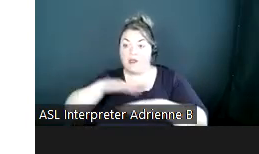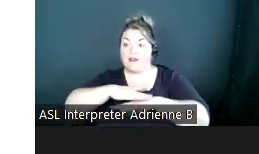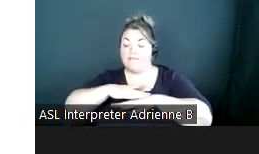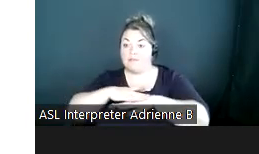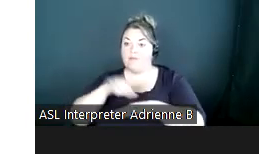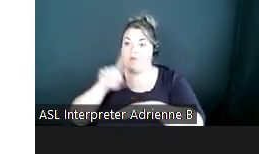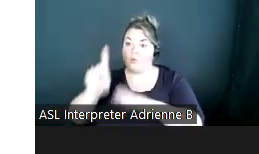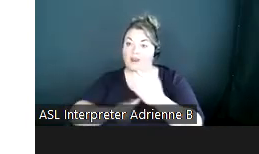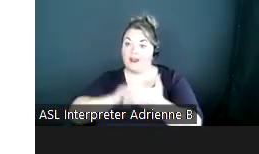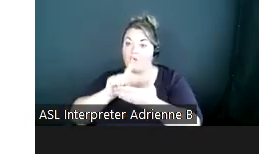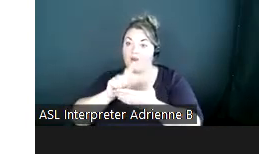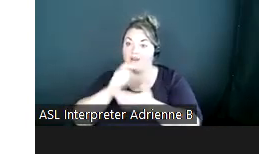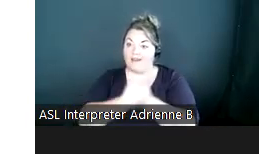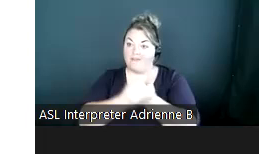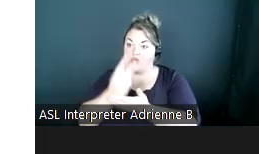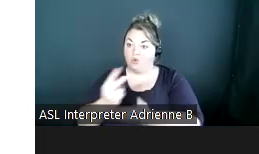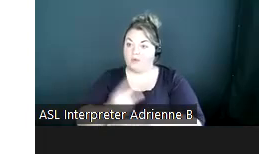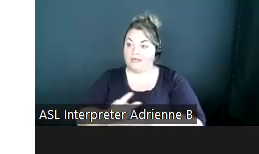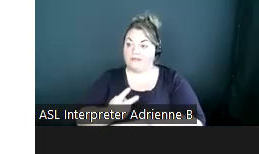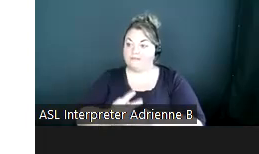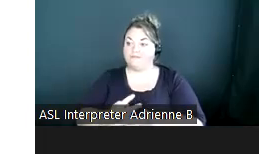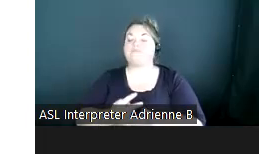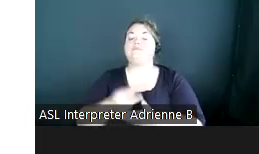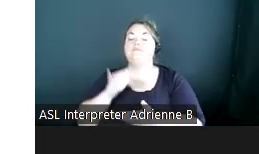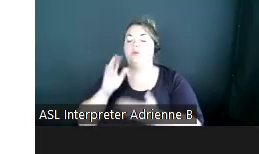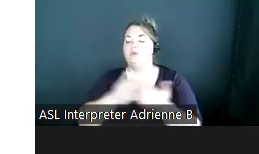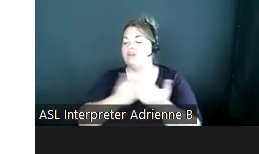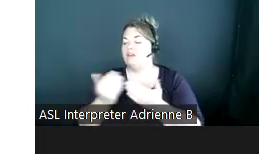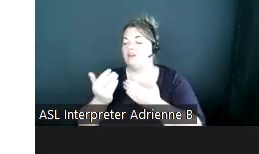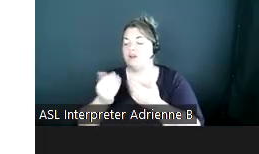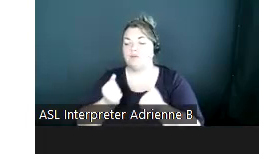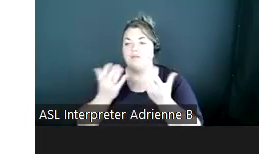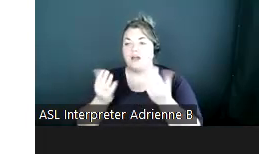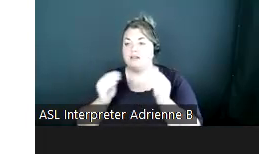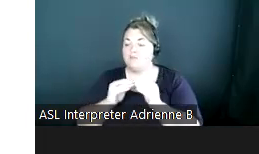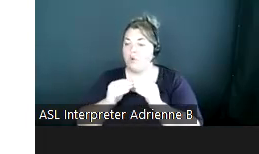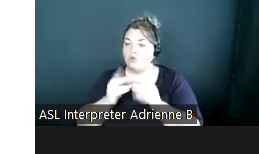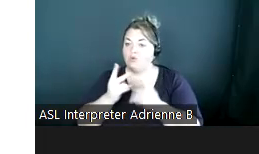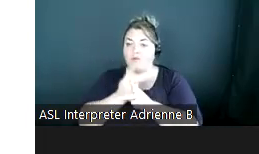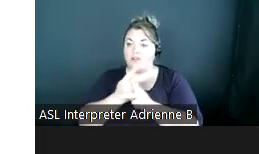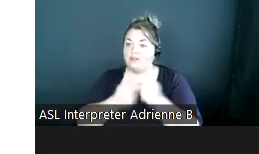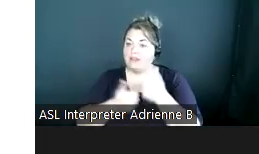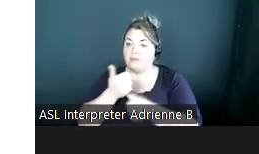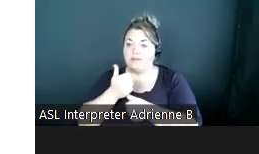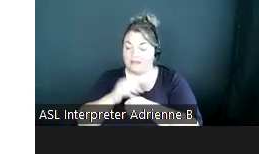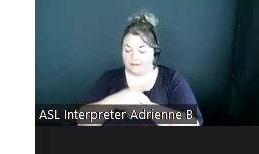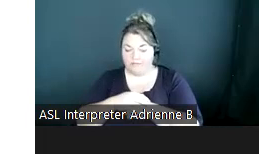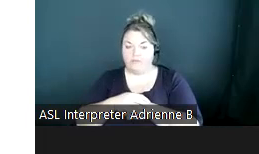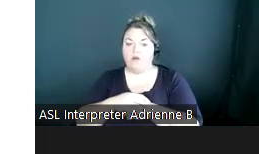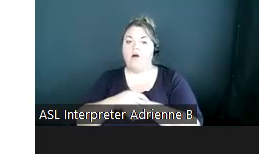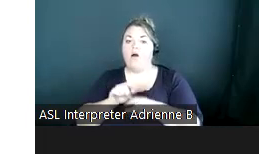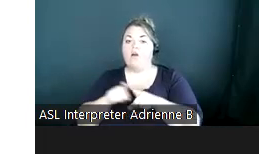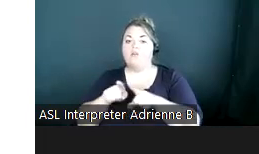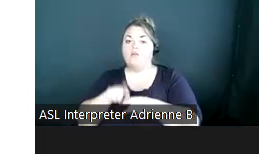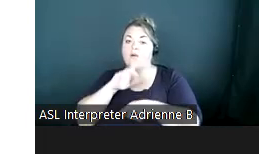1 hour every 2 weeks, whichever provides more supervision takes precedence. And then we also have something written in for personnel